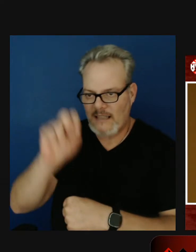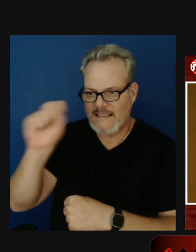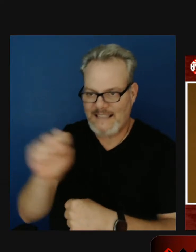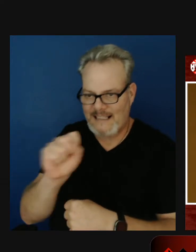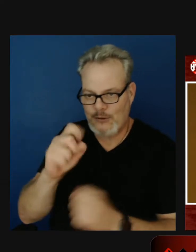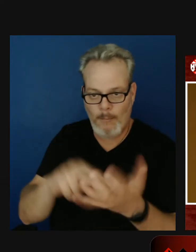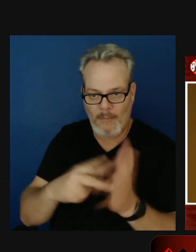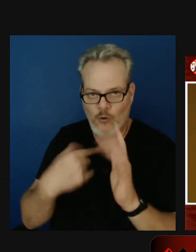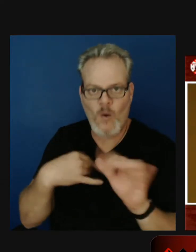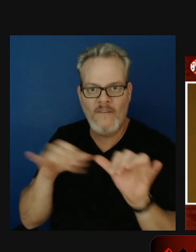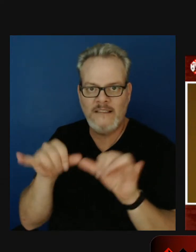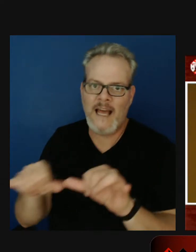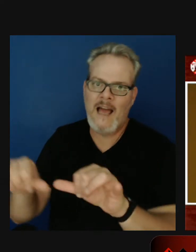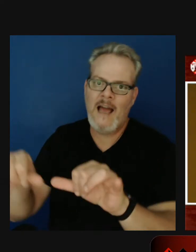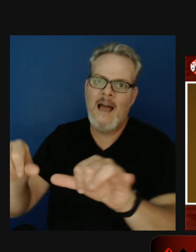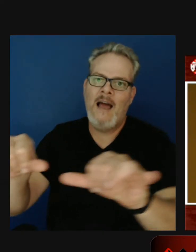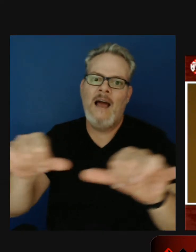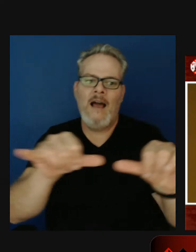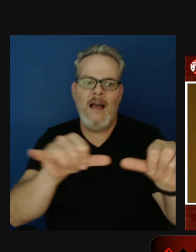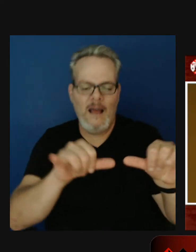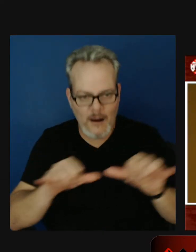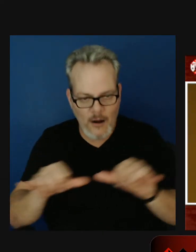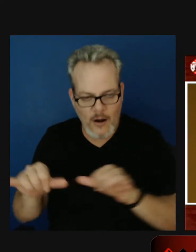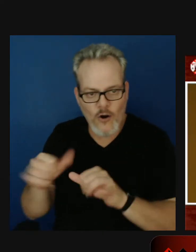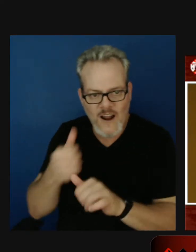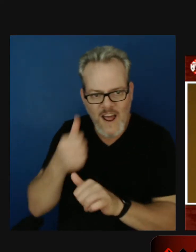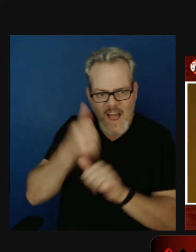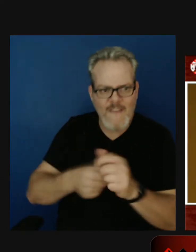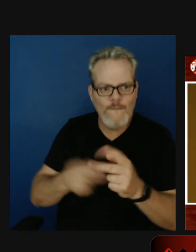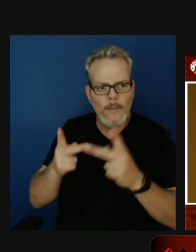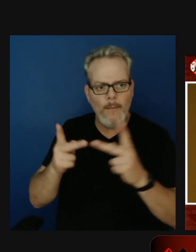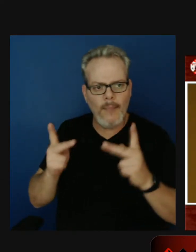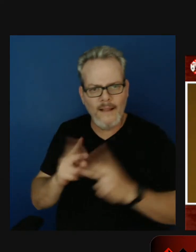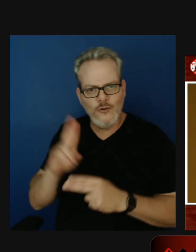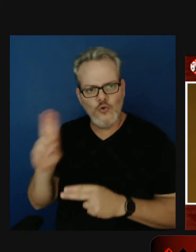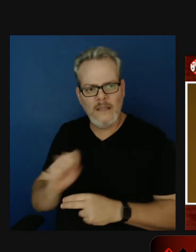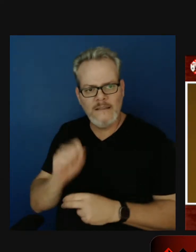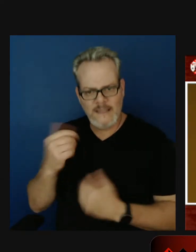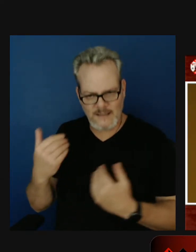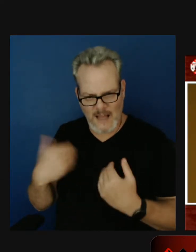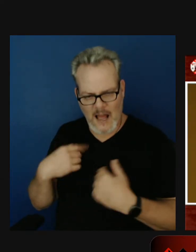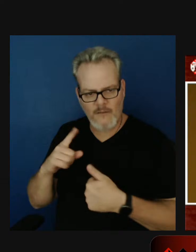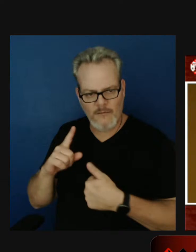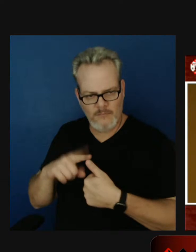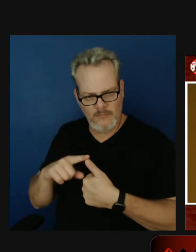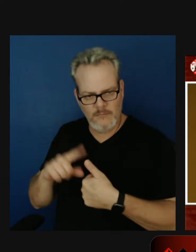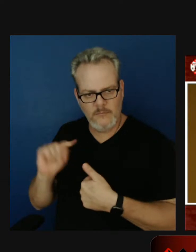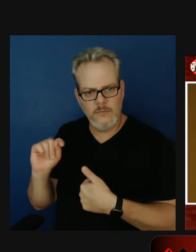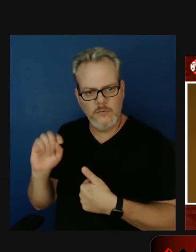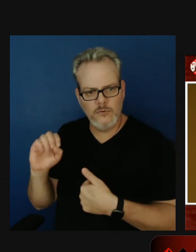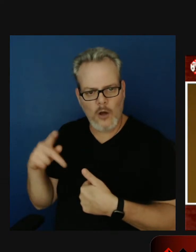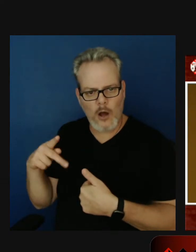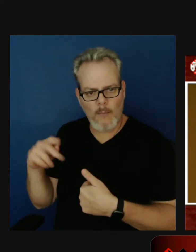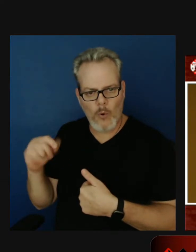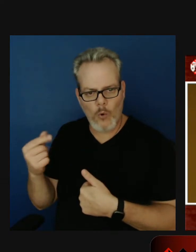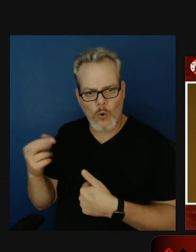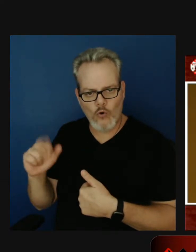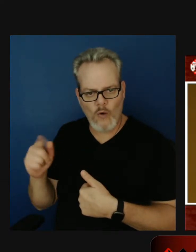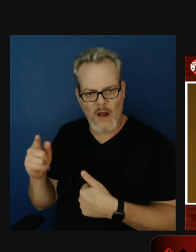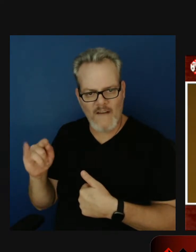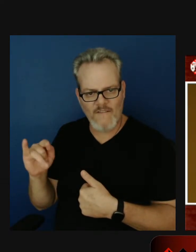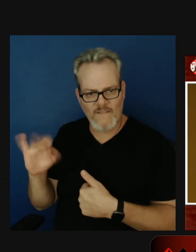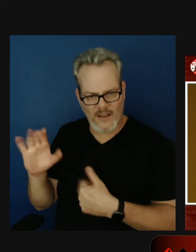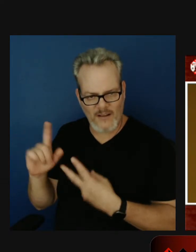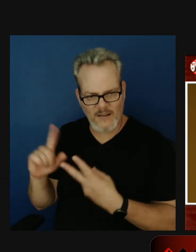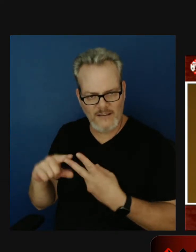format. So every place in the United States was going to have a topographic map like this, contour lines, a